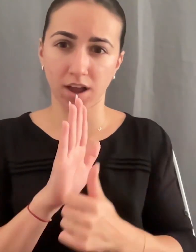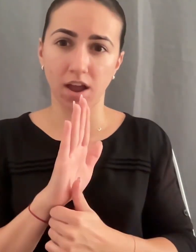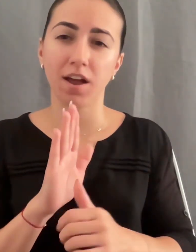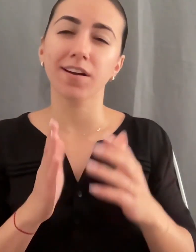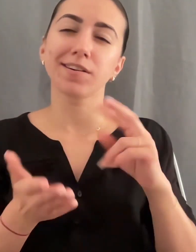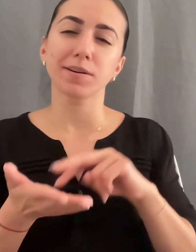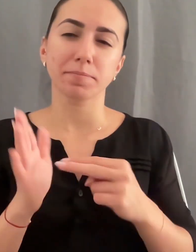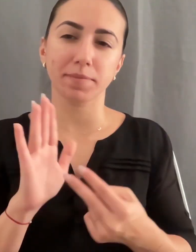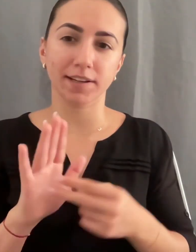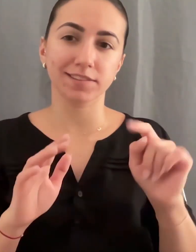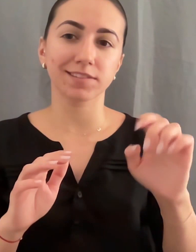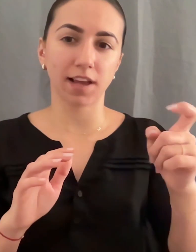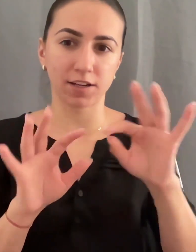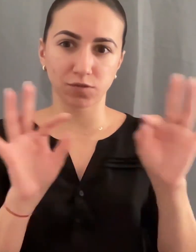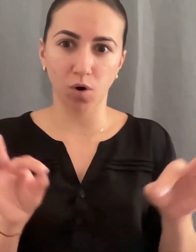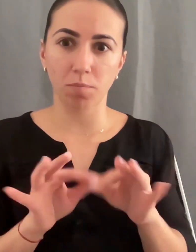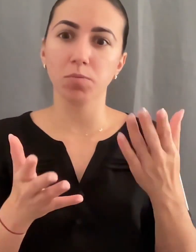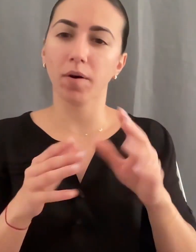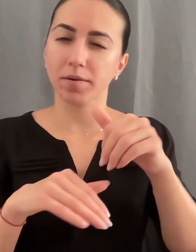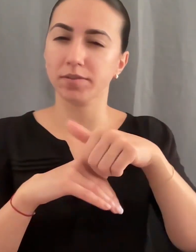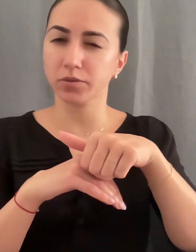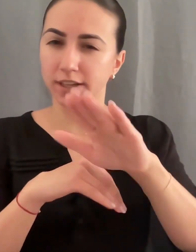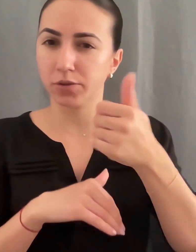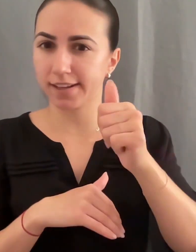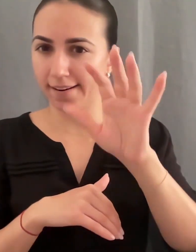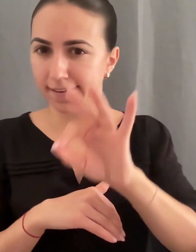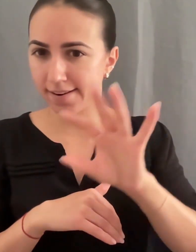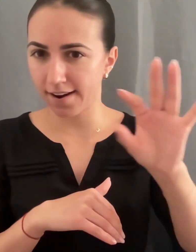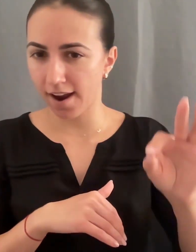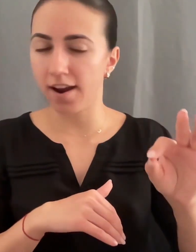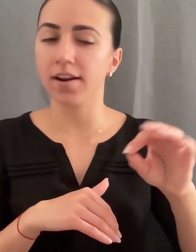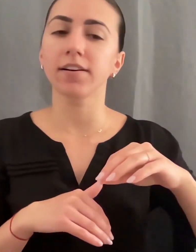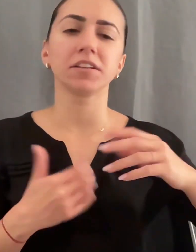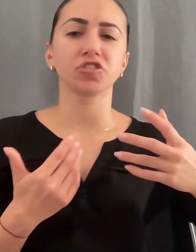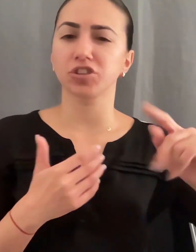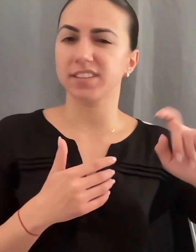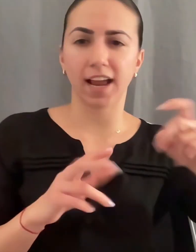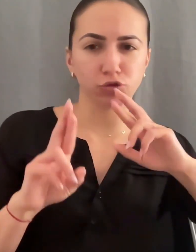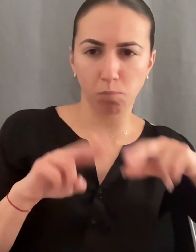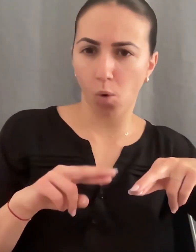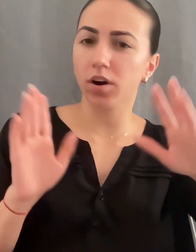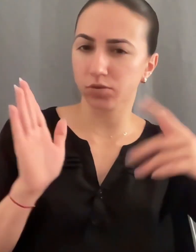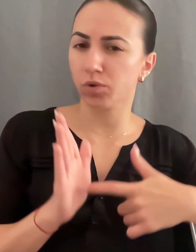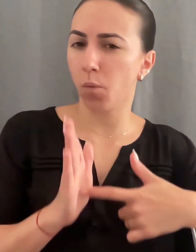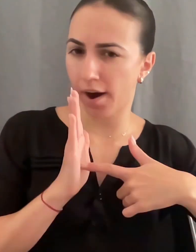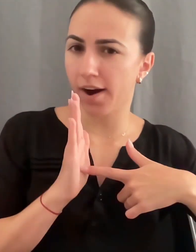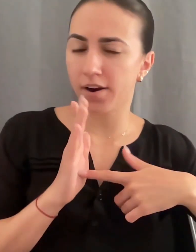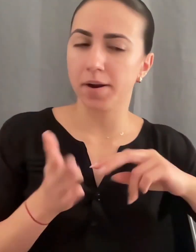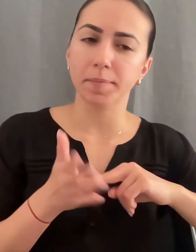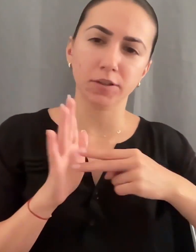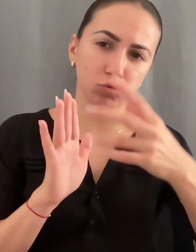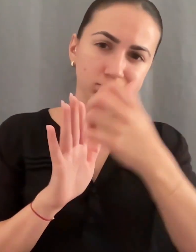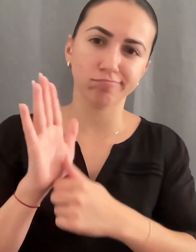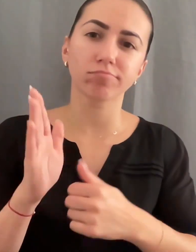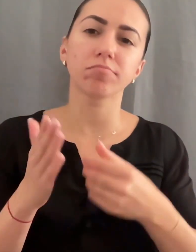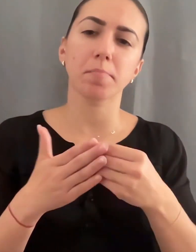some tax forms. So you might get a 1099 QA, which is just going to be for tax reporting purposes, saying that you took money out of